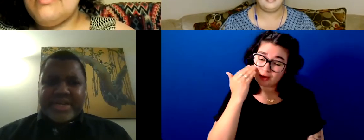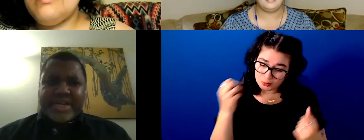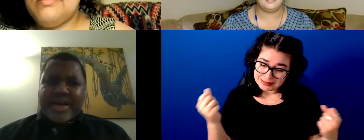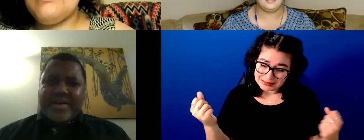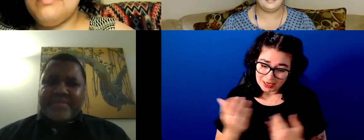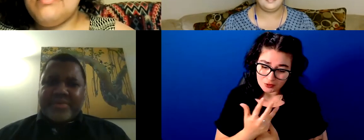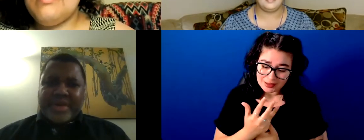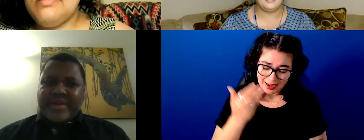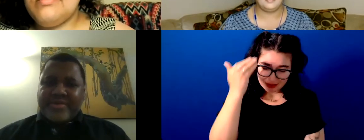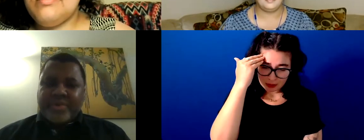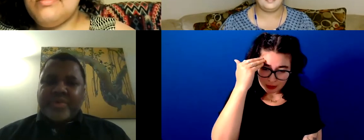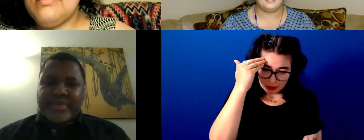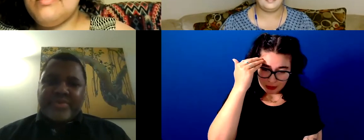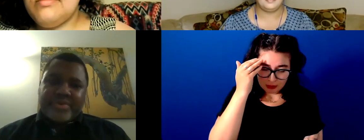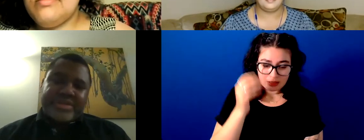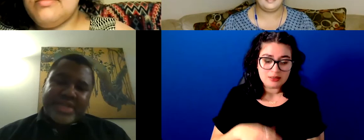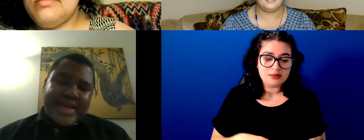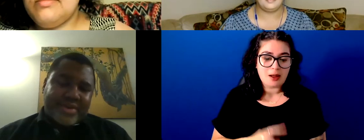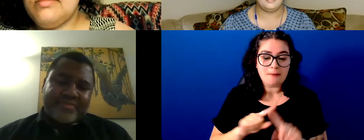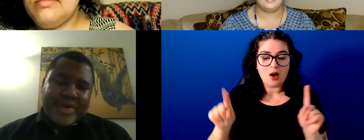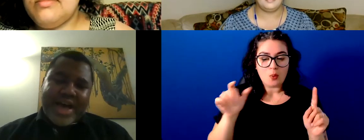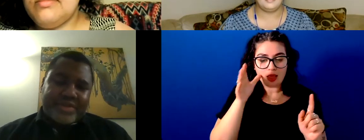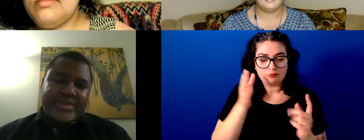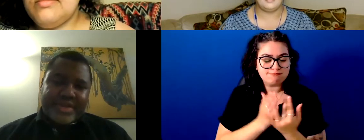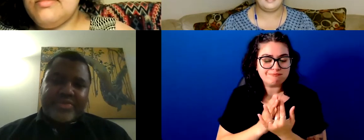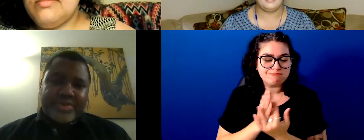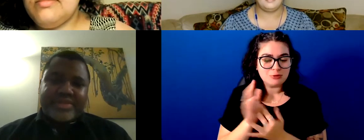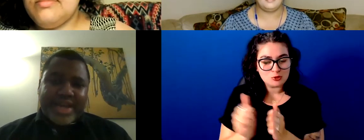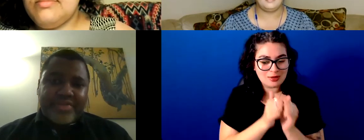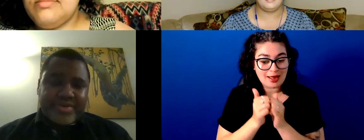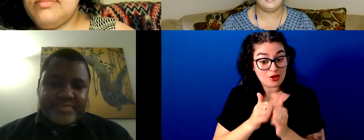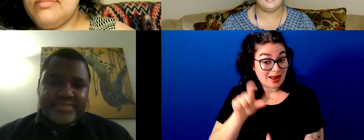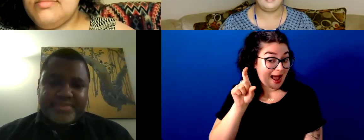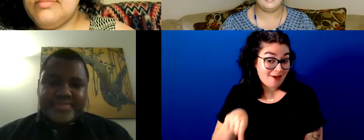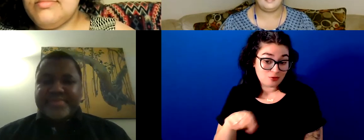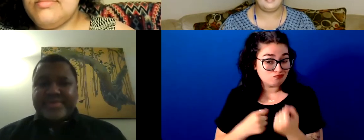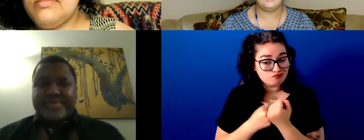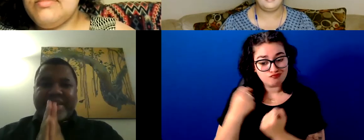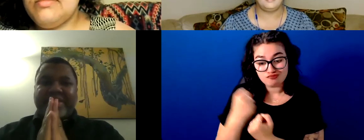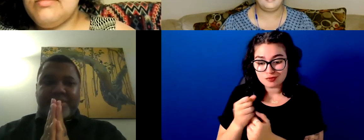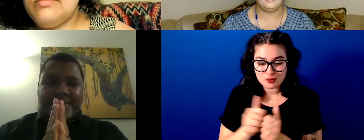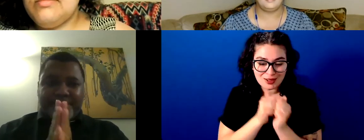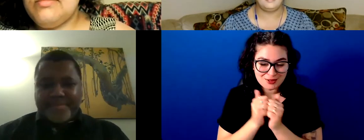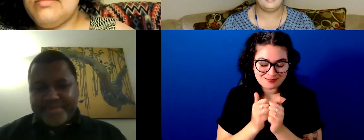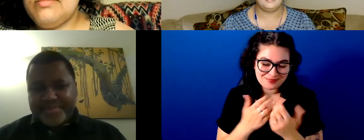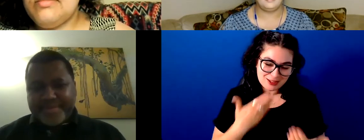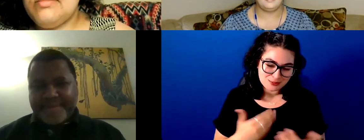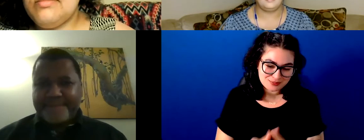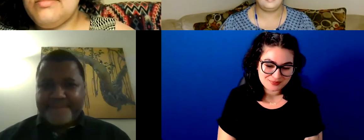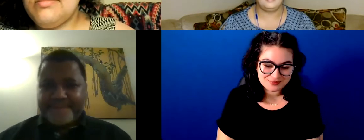there, but we will get through this together. We have to get through this together. So thank you.